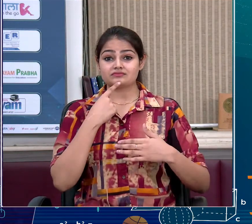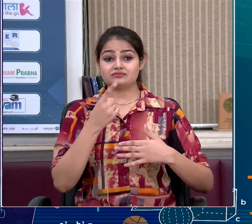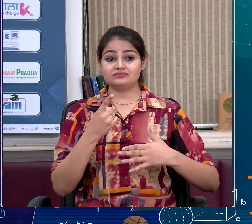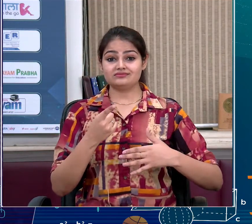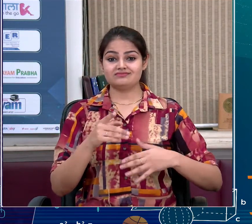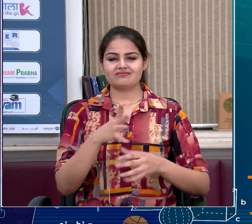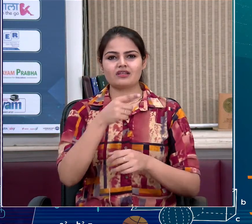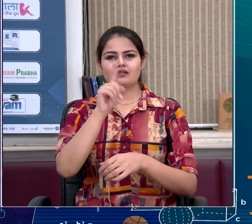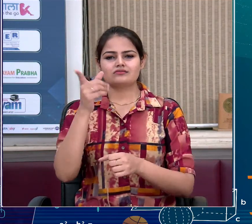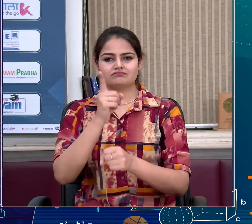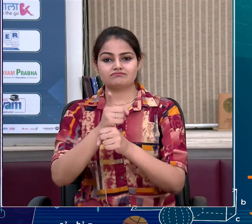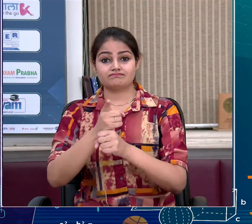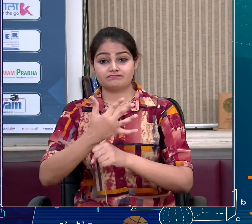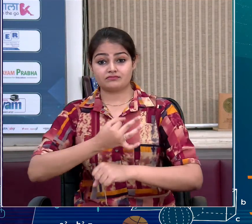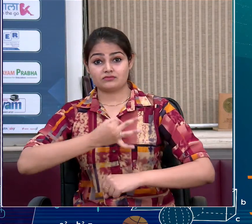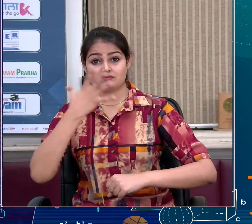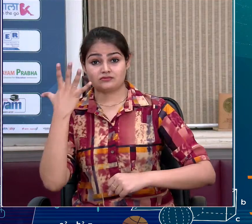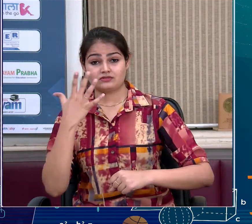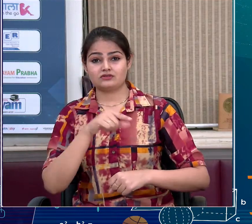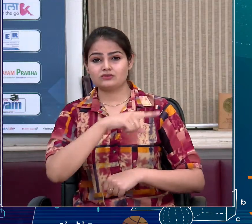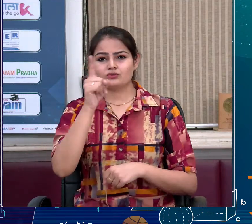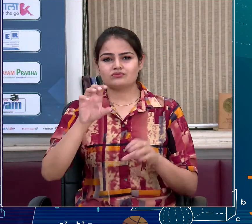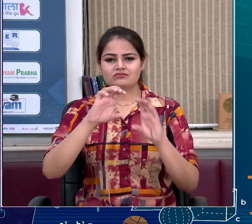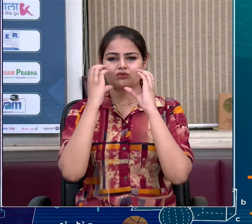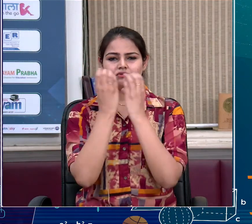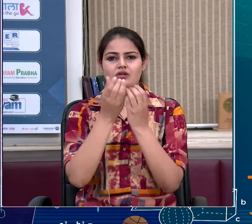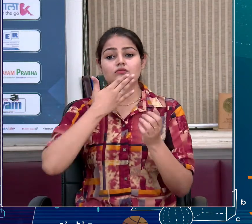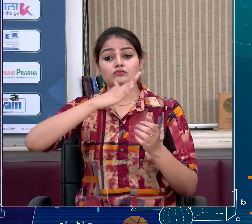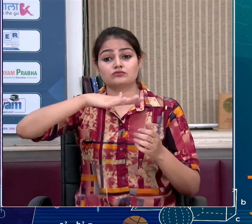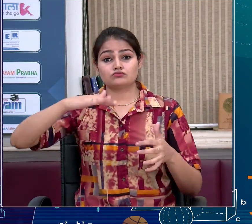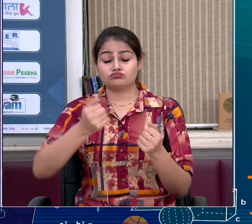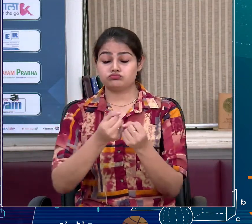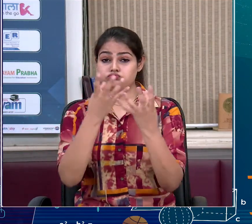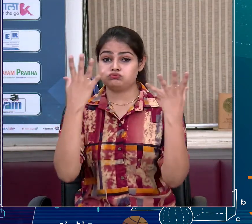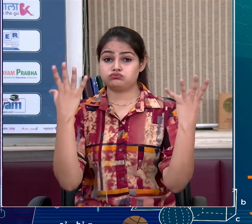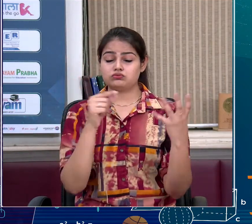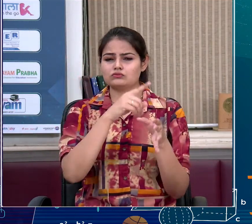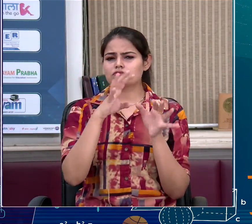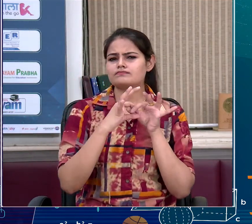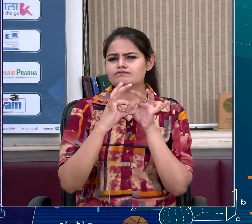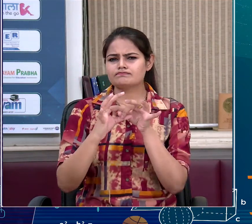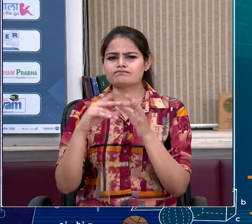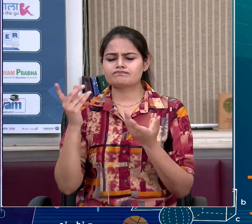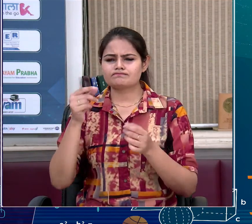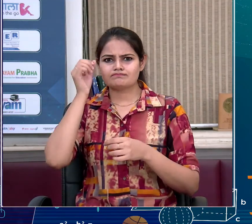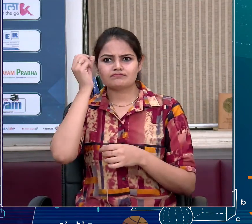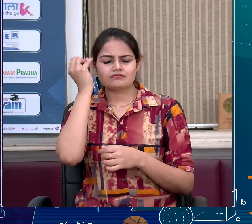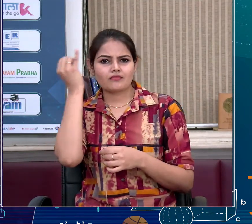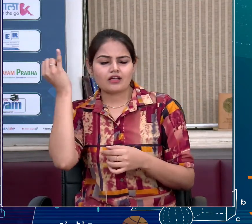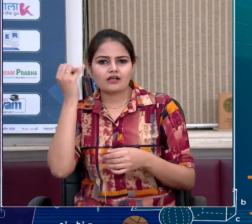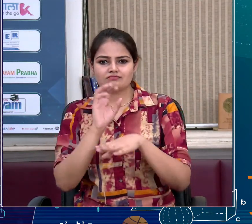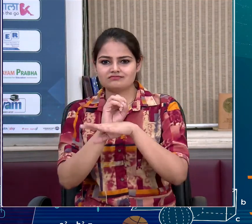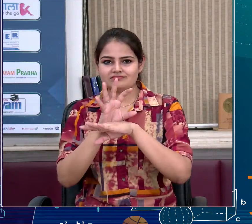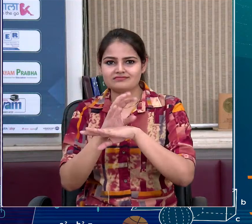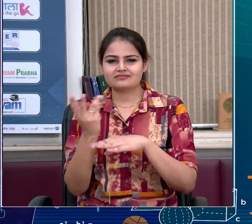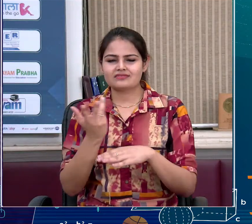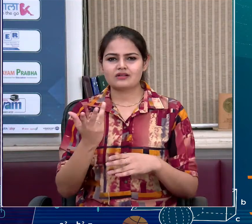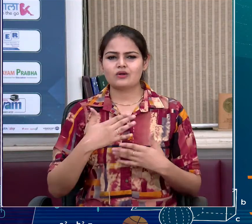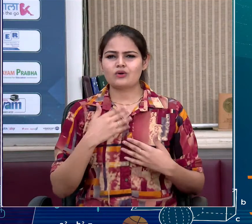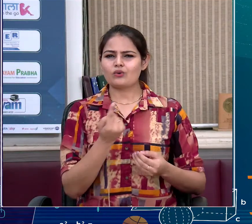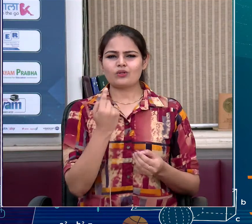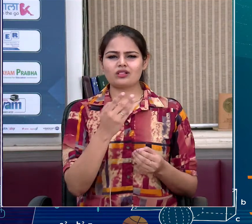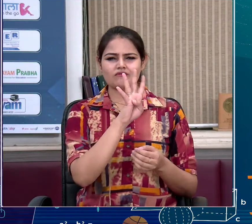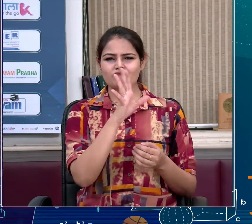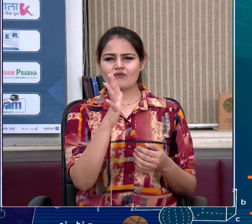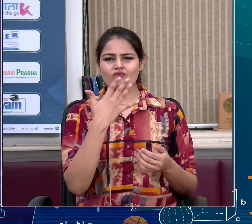special educator, do you have to share any sort of case study? Or it's not about just discussing these 4 children, right?